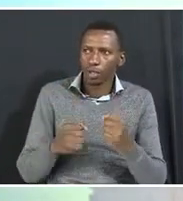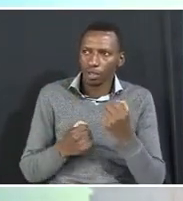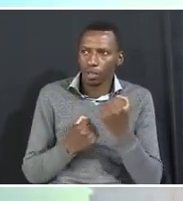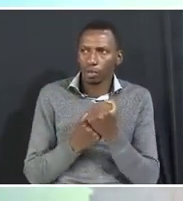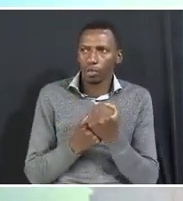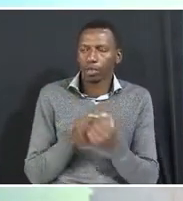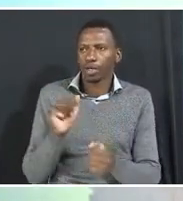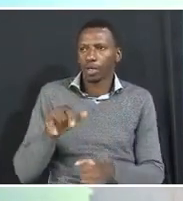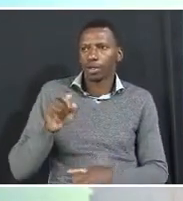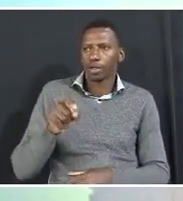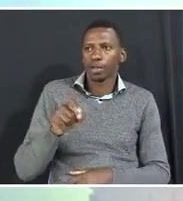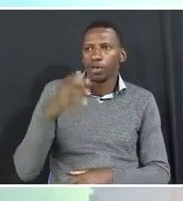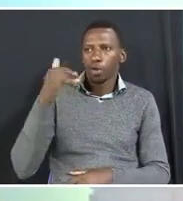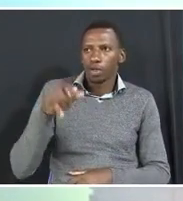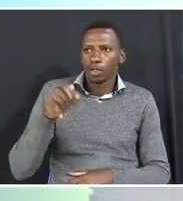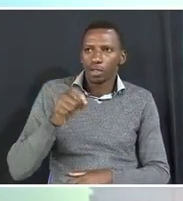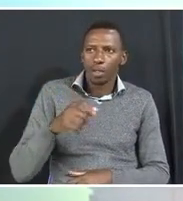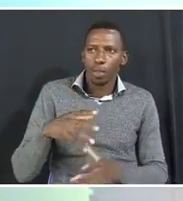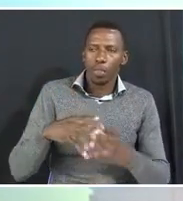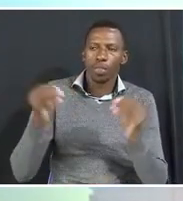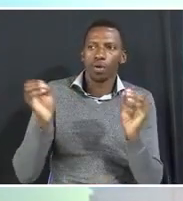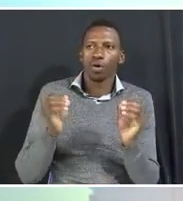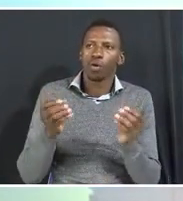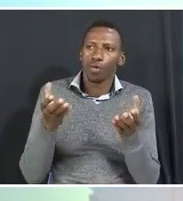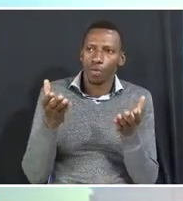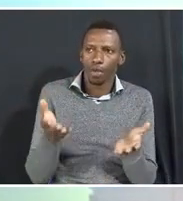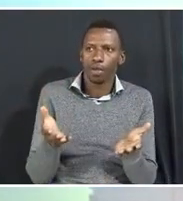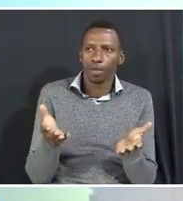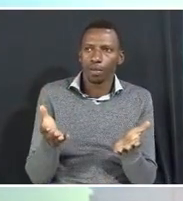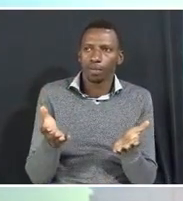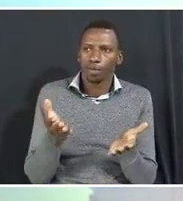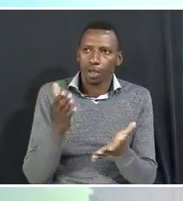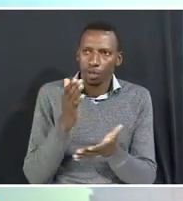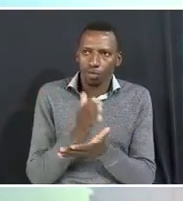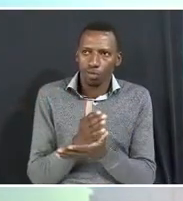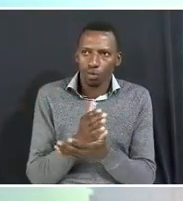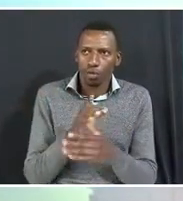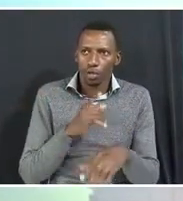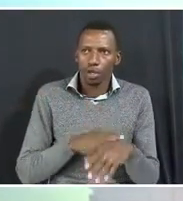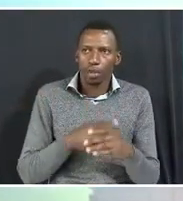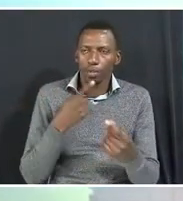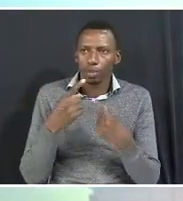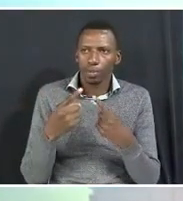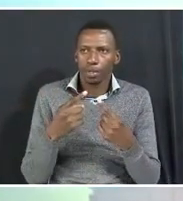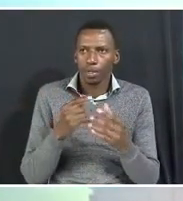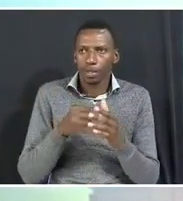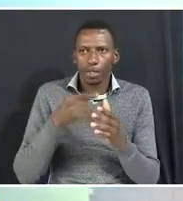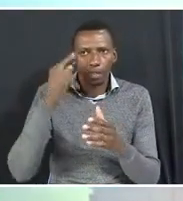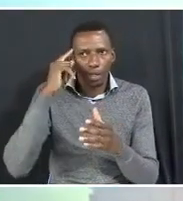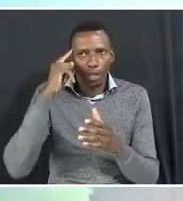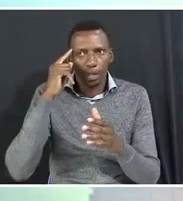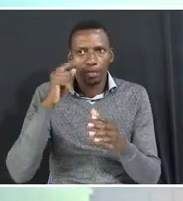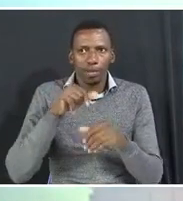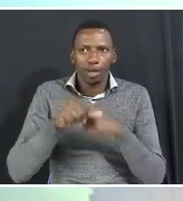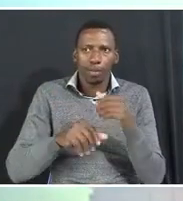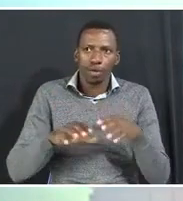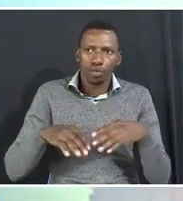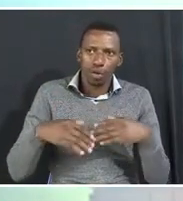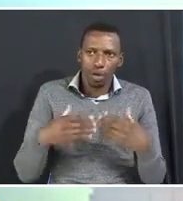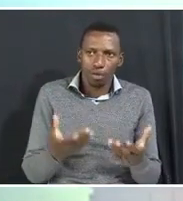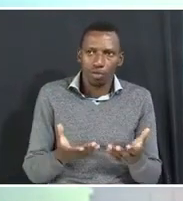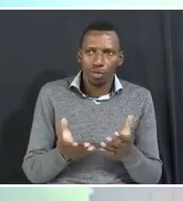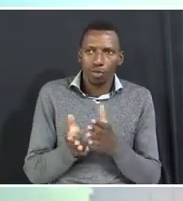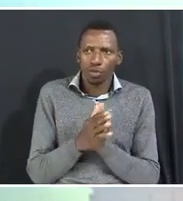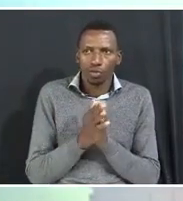need, because it's not going away, it's there. In fact, as I'm speaking, I'm just thinking of how the